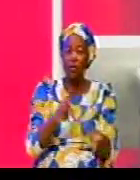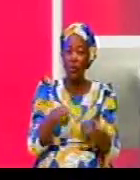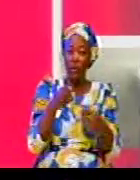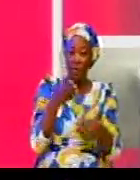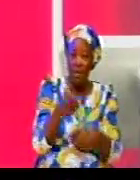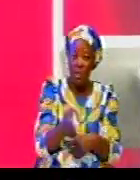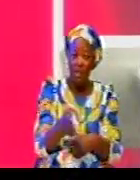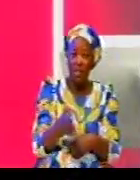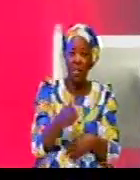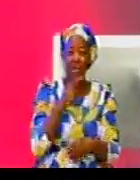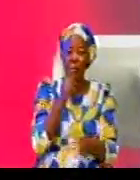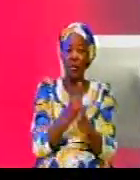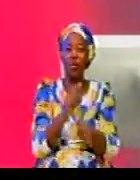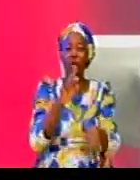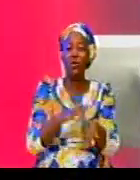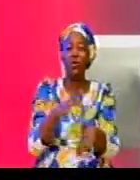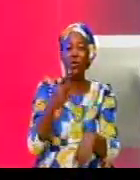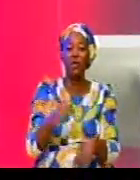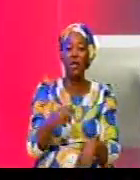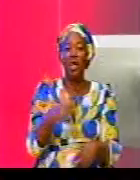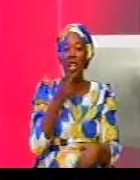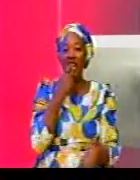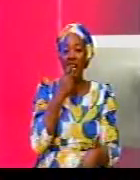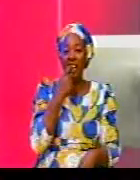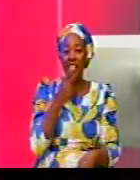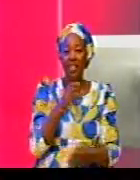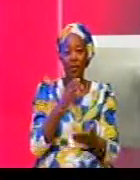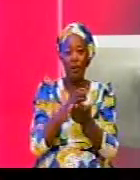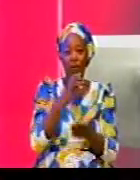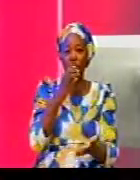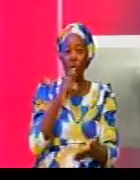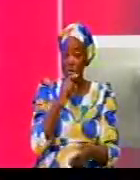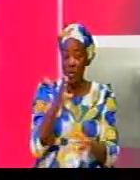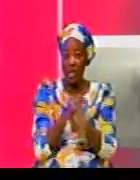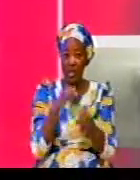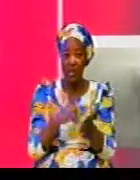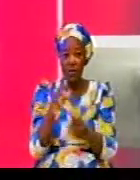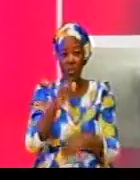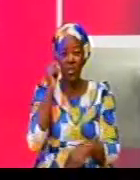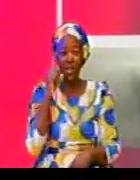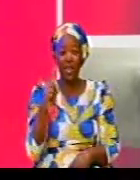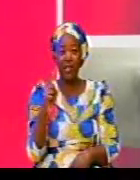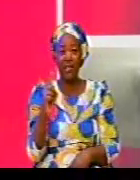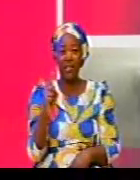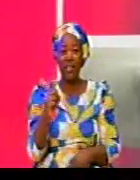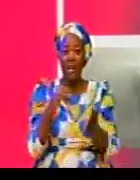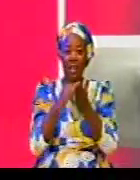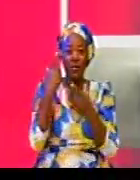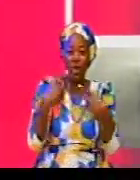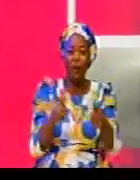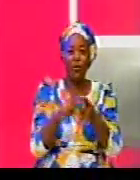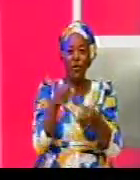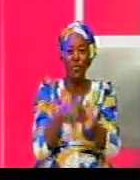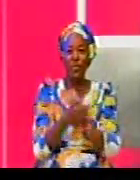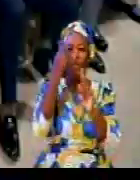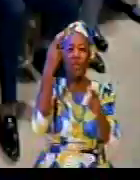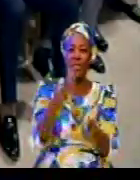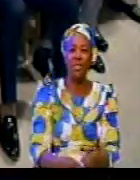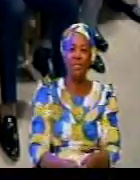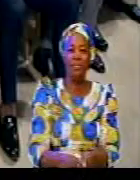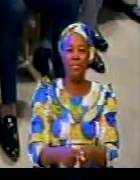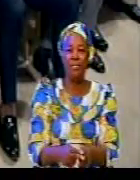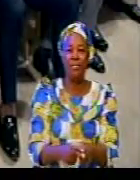corn. And as they strike, they only strike the glass bottle. You get my